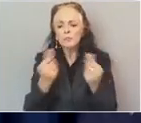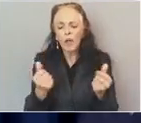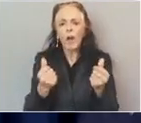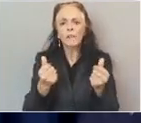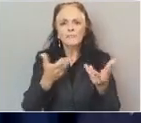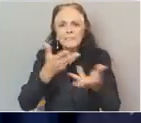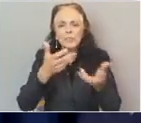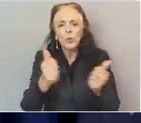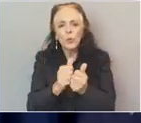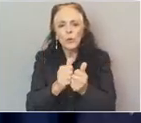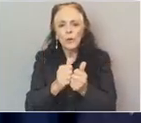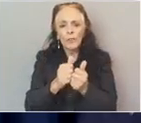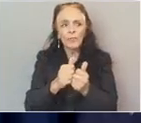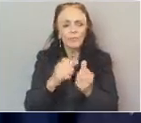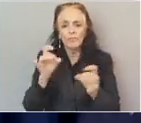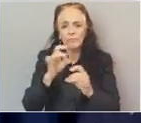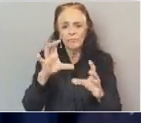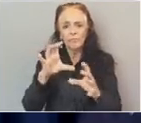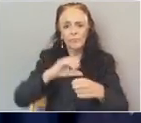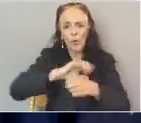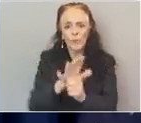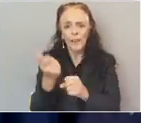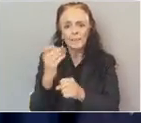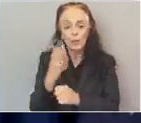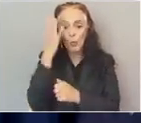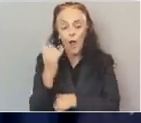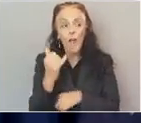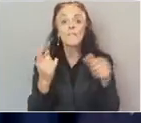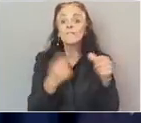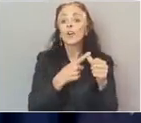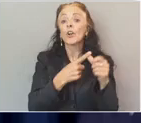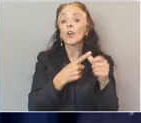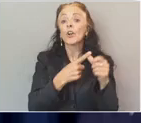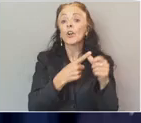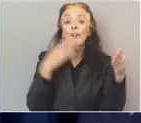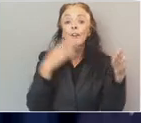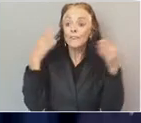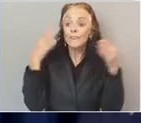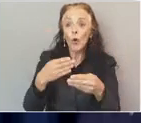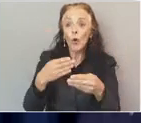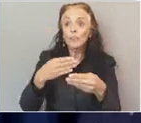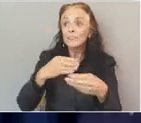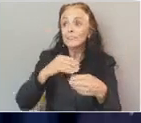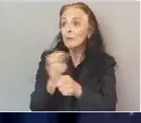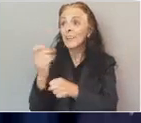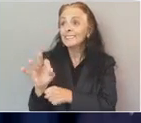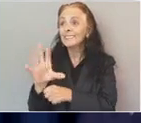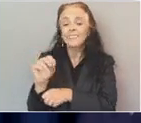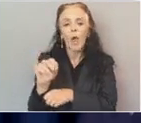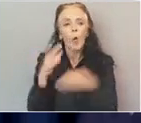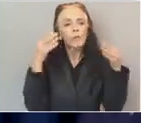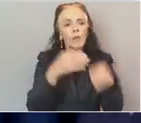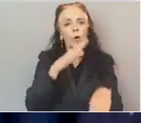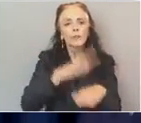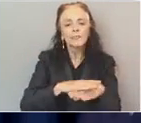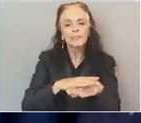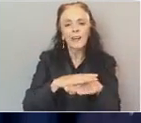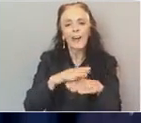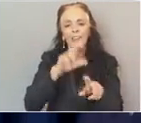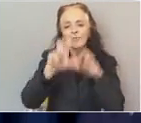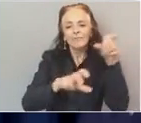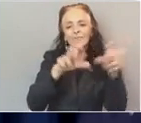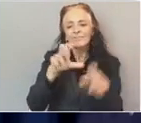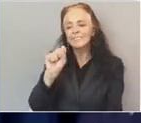First, he was fixated on the stock market over fixing the problem. He tweeted about